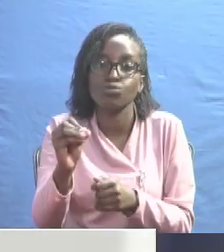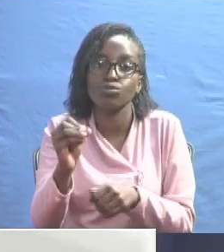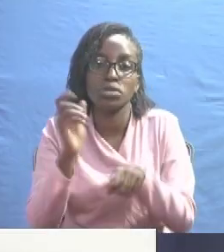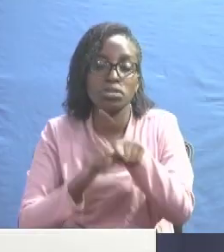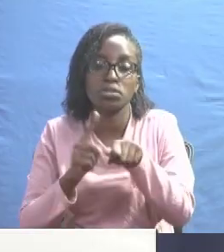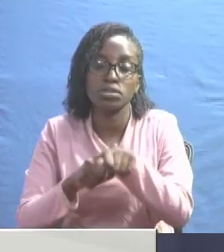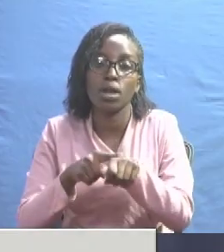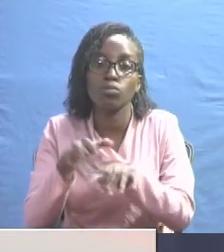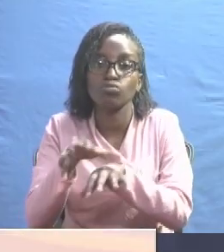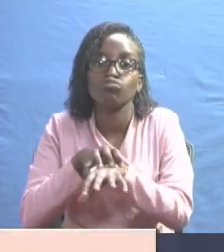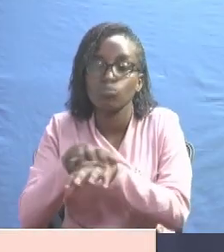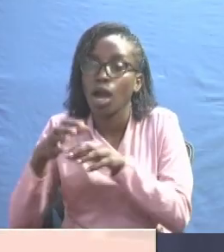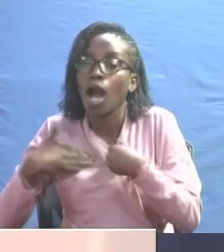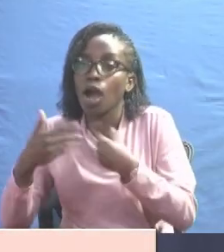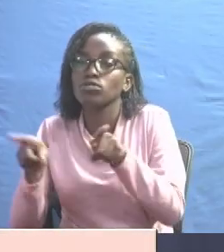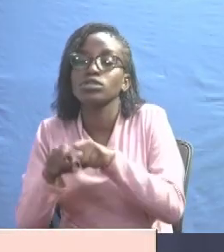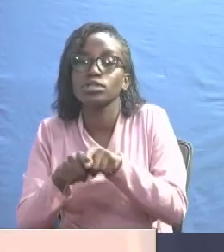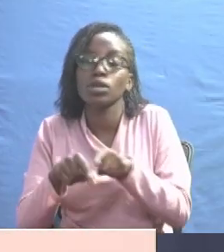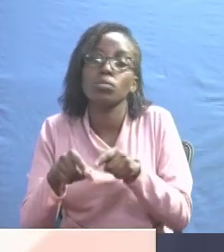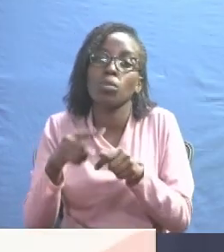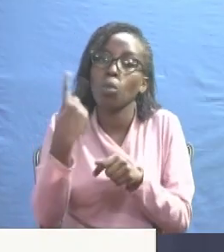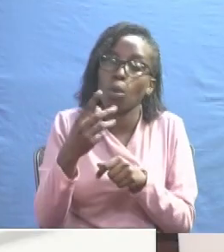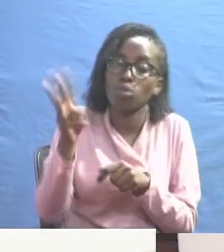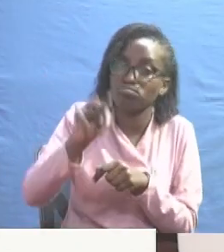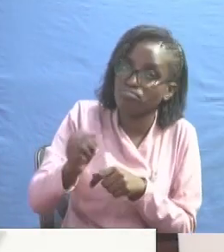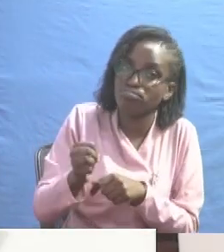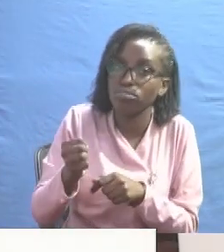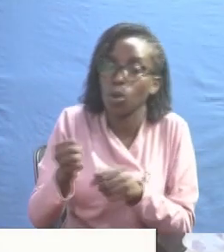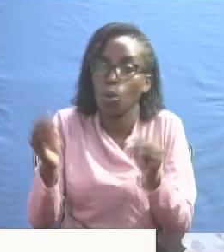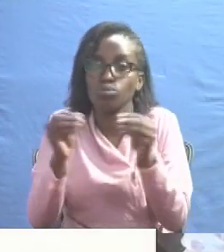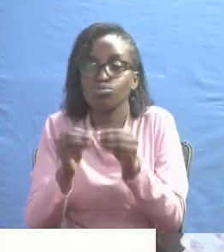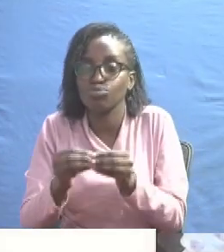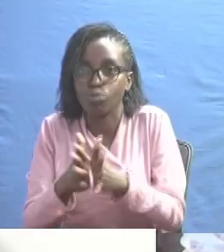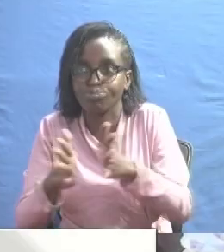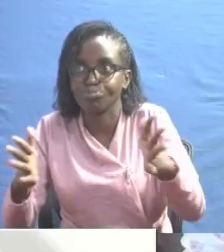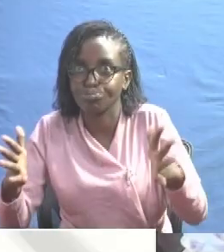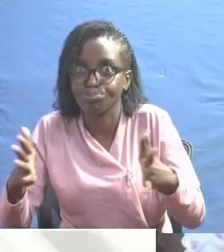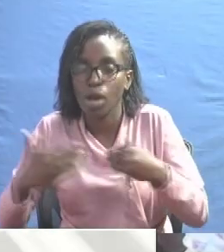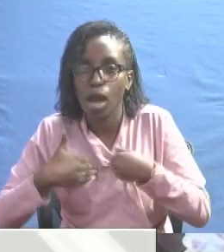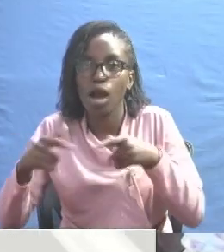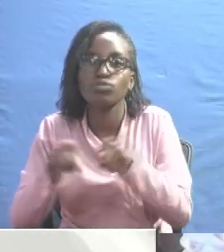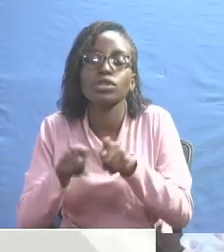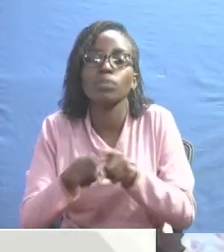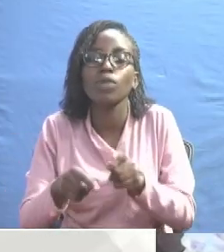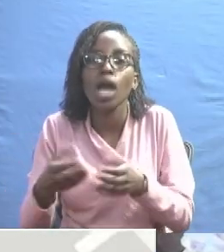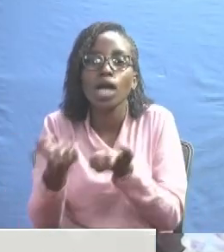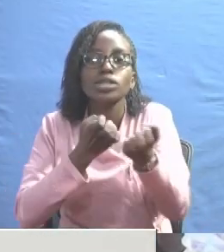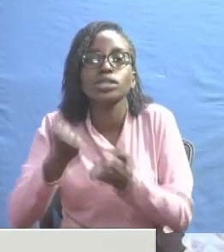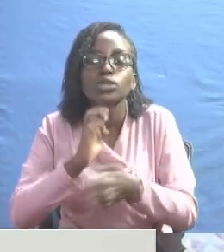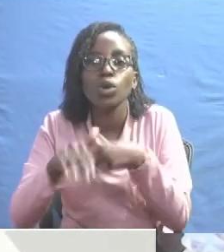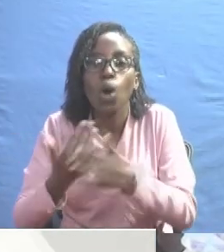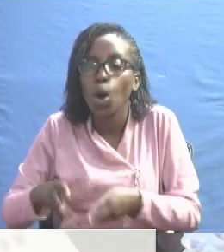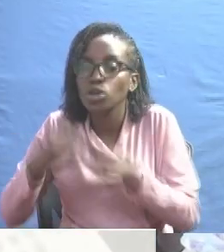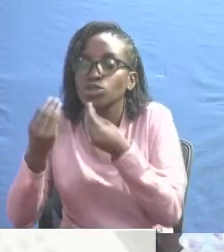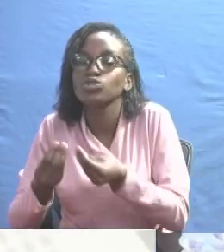slightly over 1 million metric tons. So you can see the deficit is very huge. Kigerger further emphasized the need to explore and invest rice farming in